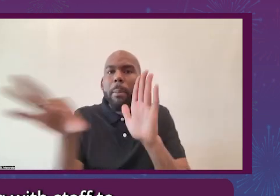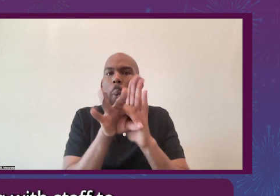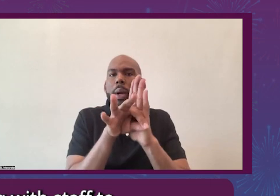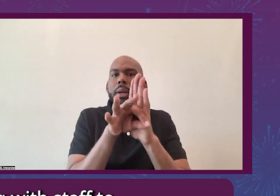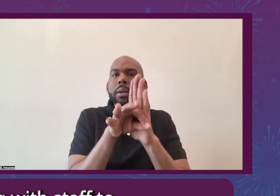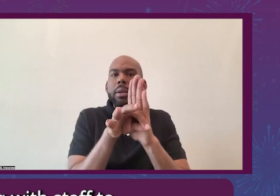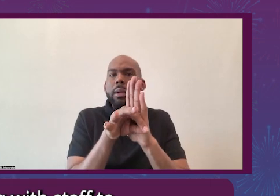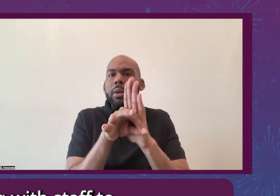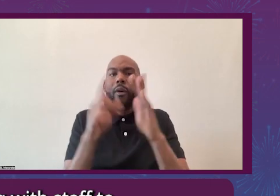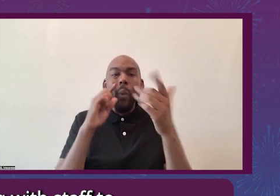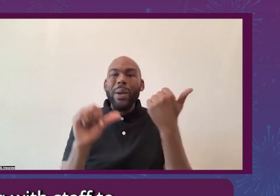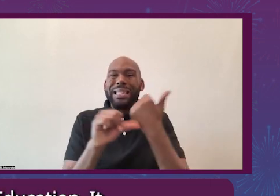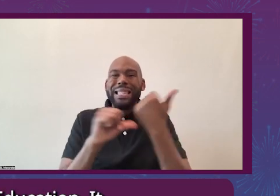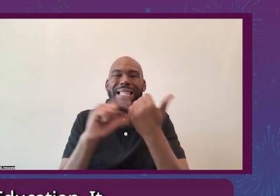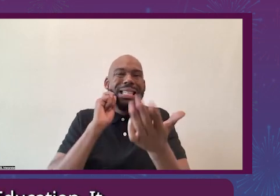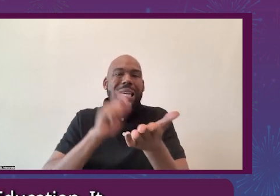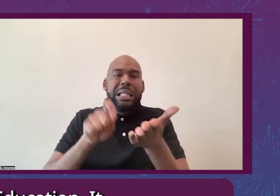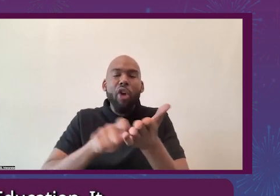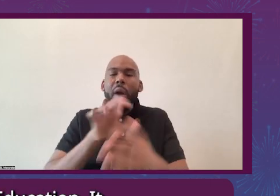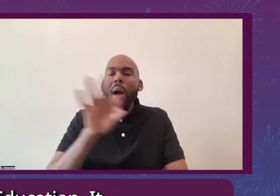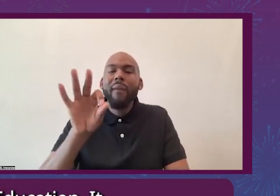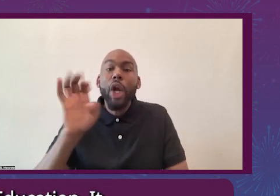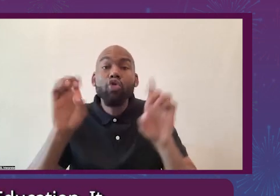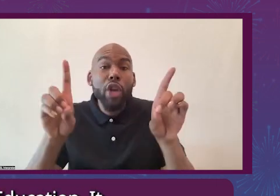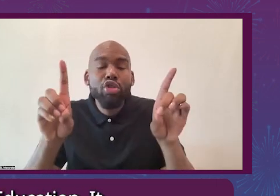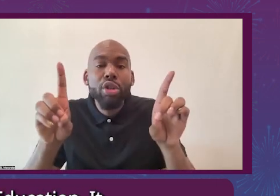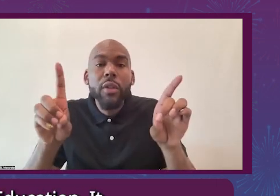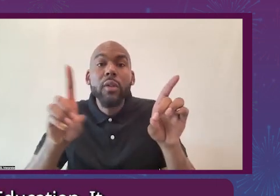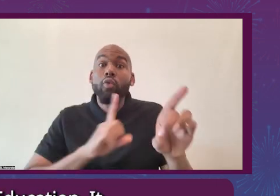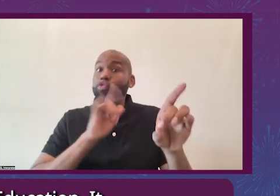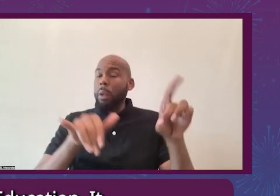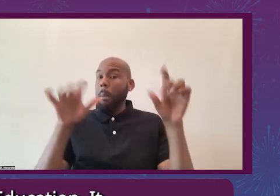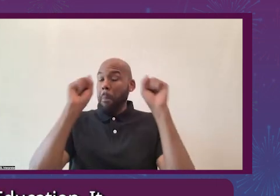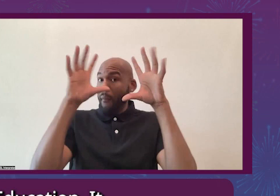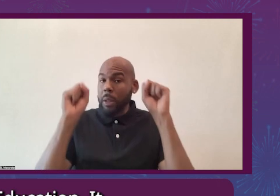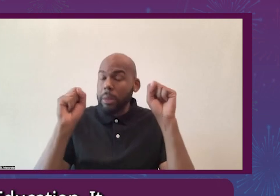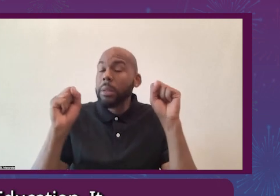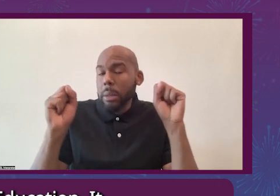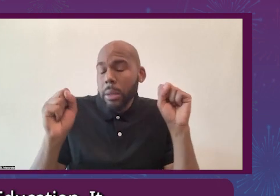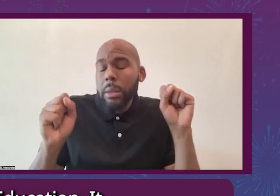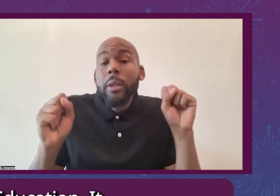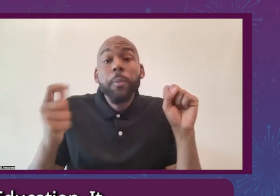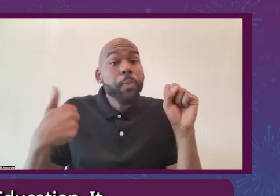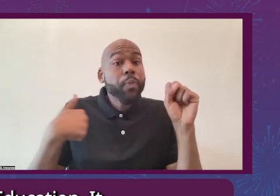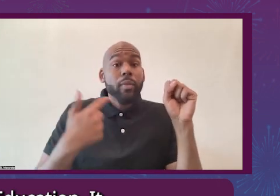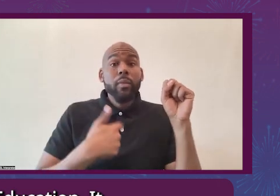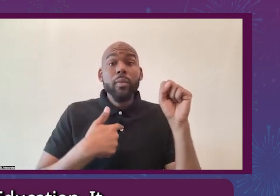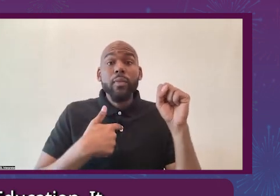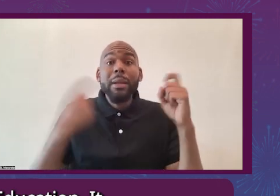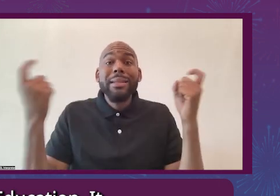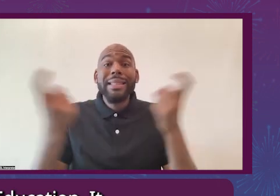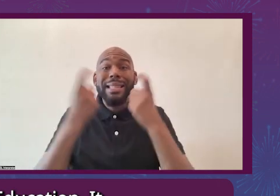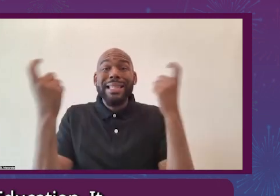was appointed to the Assistant Secretary of Education. It was really a marvelous result,